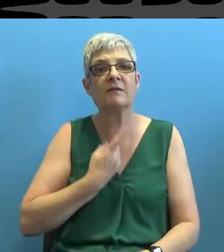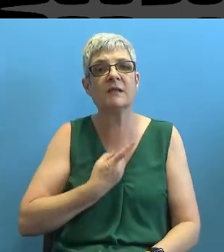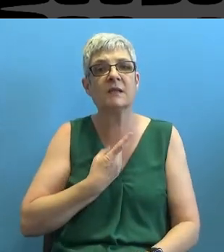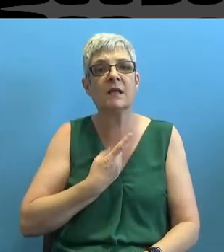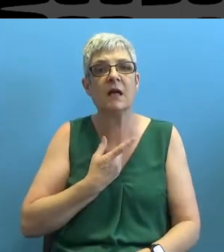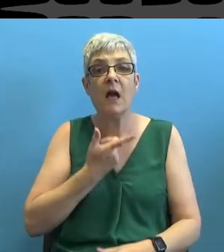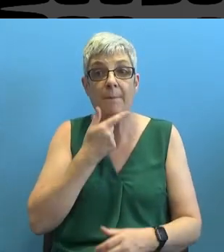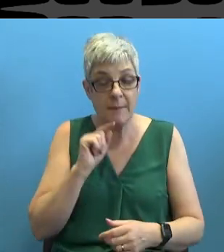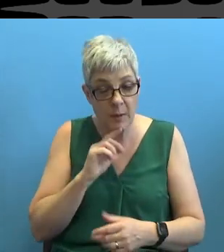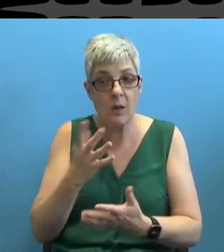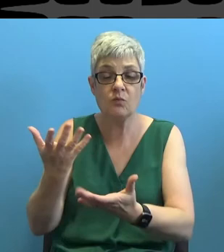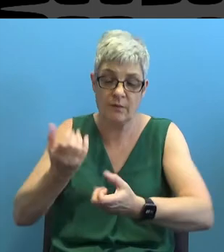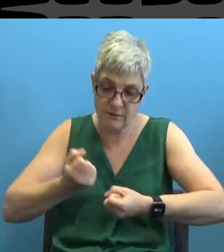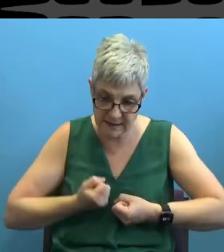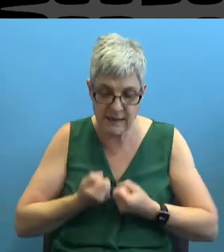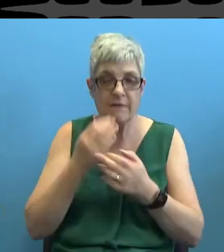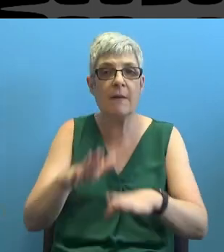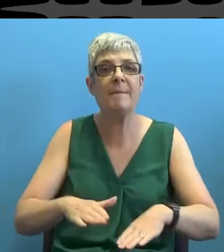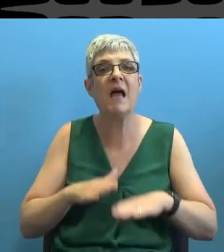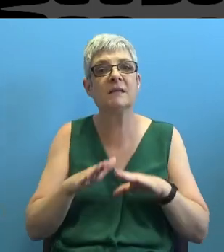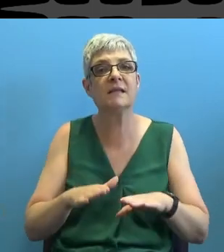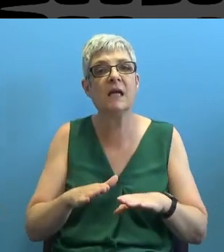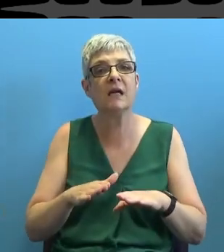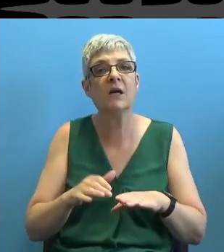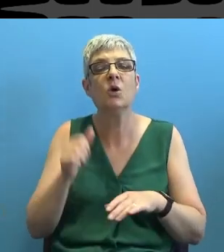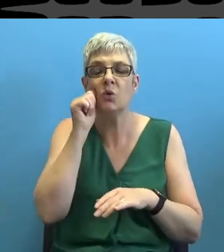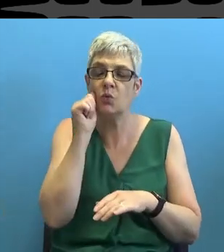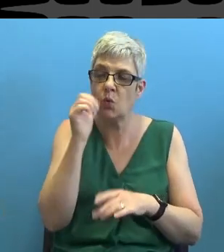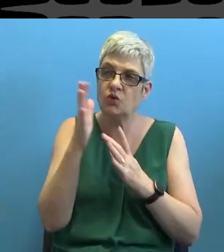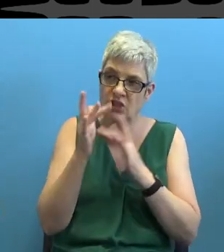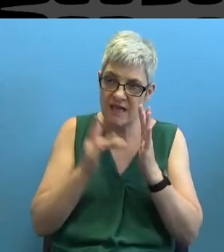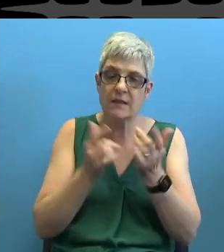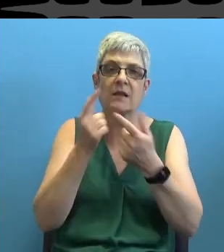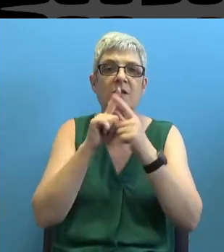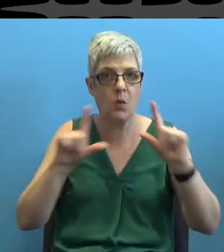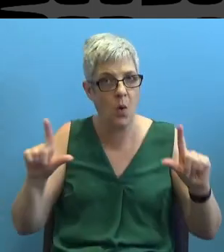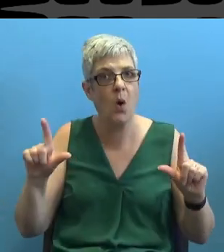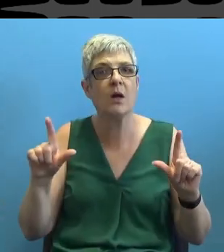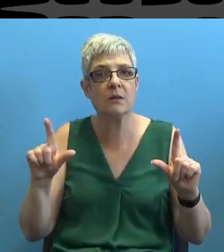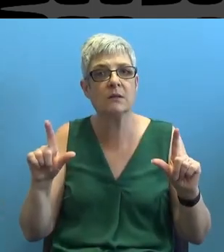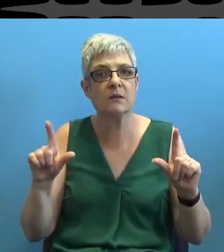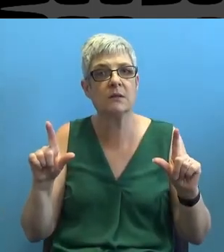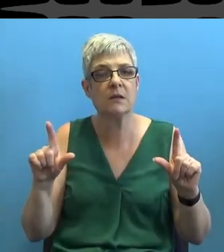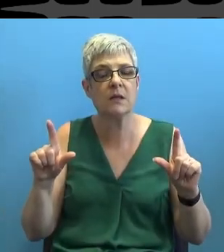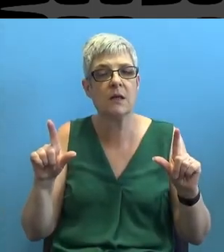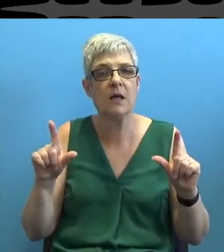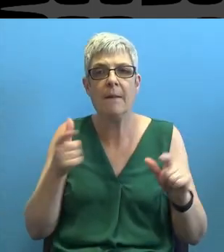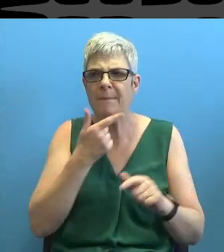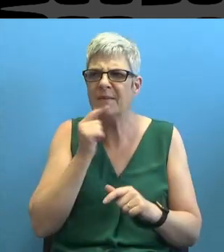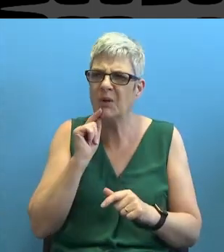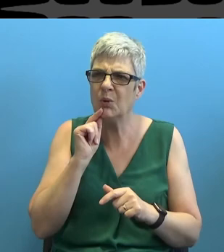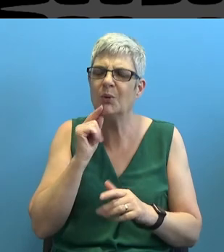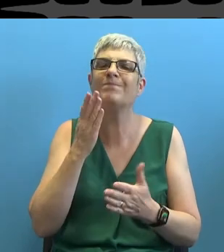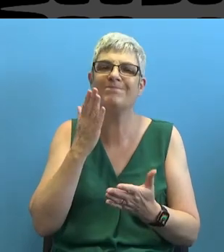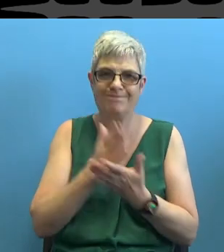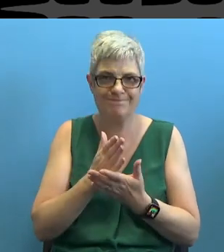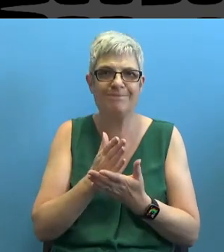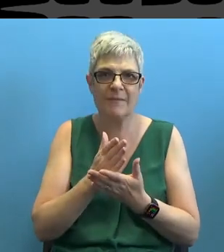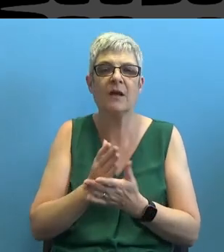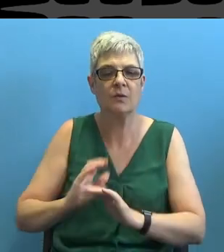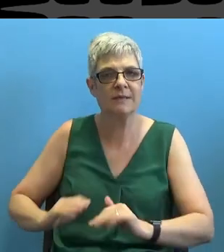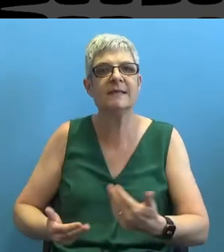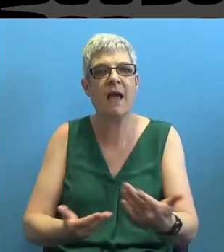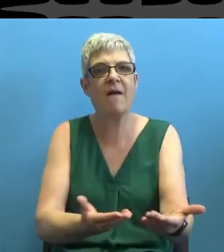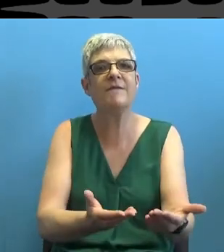People who have received mercy, people who know that Jesus is Lord, and people who then are called